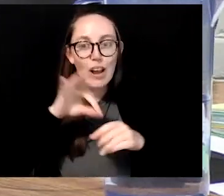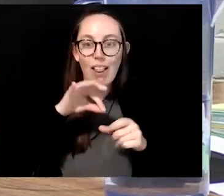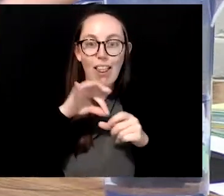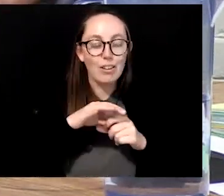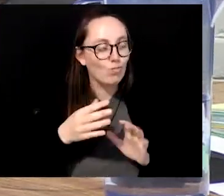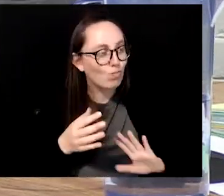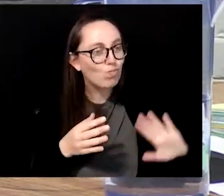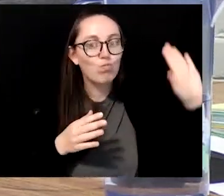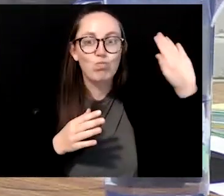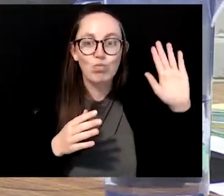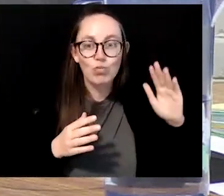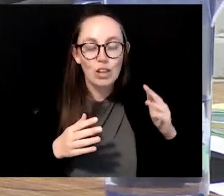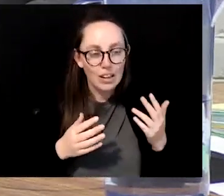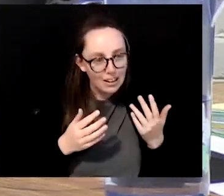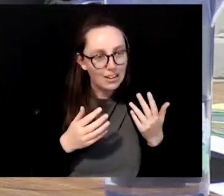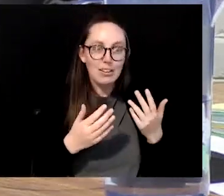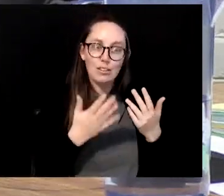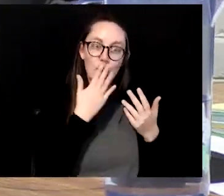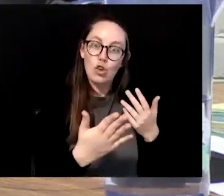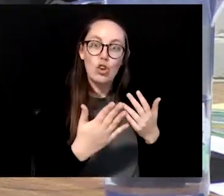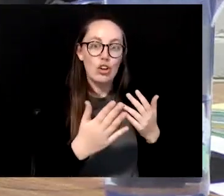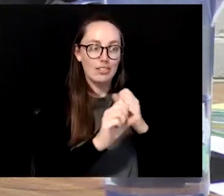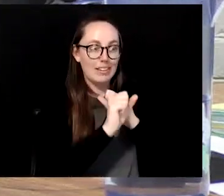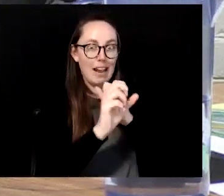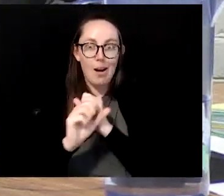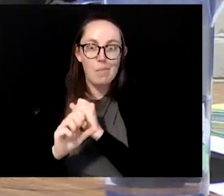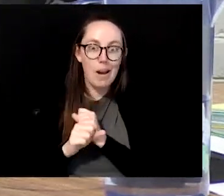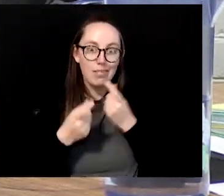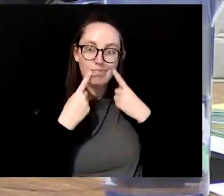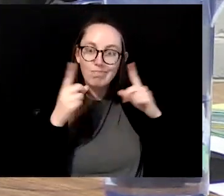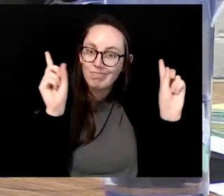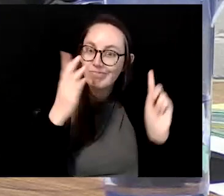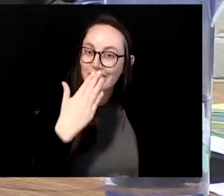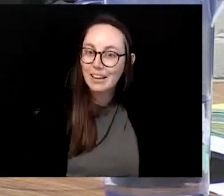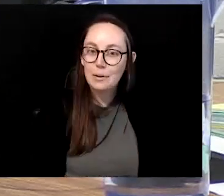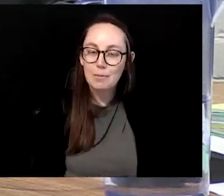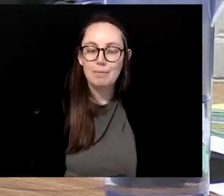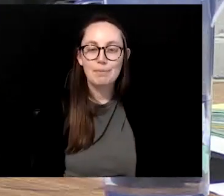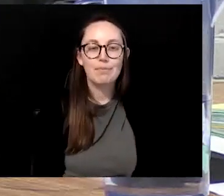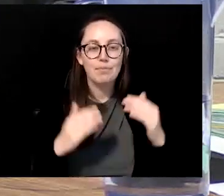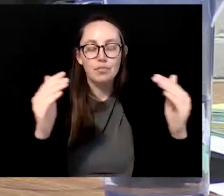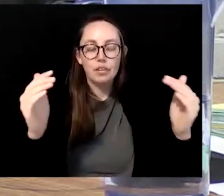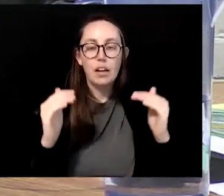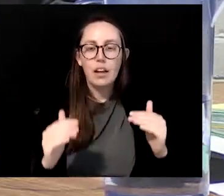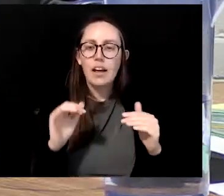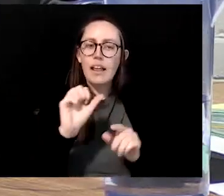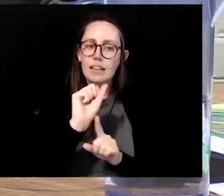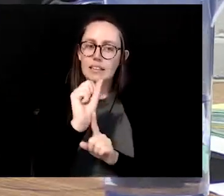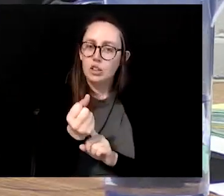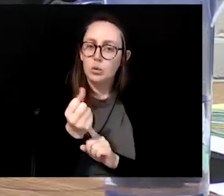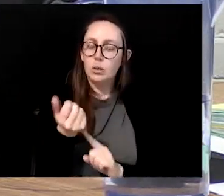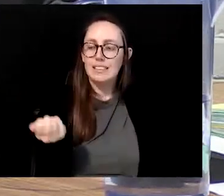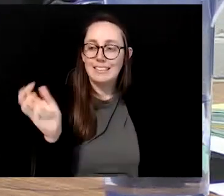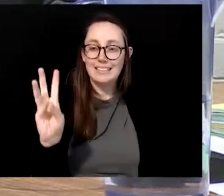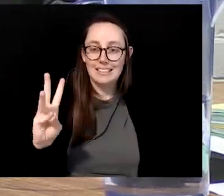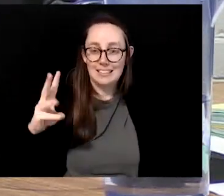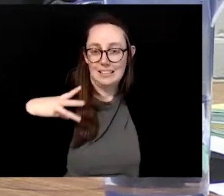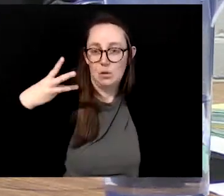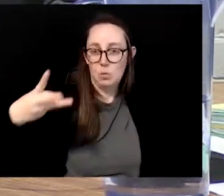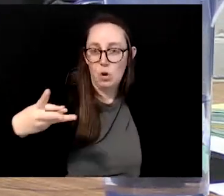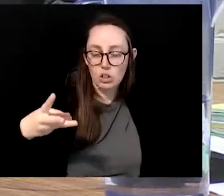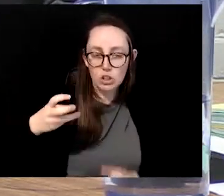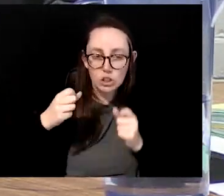uh the second thing tonight I wanted to update you on the situation at 16 Washington Street uh the town